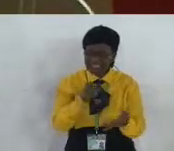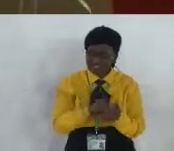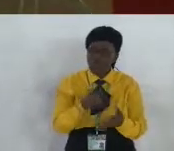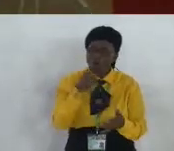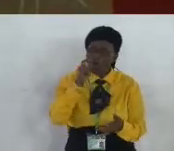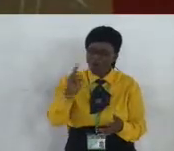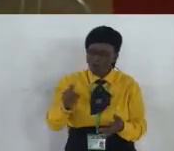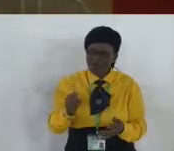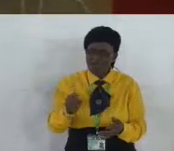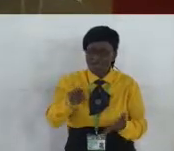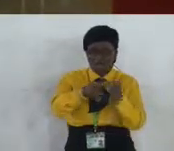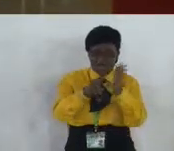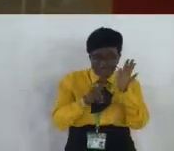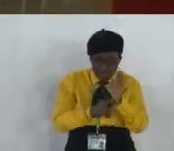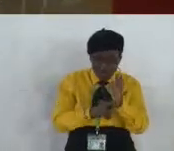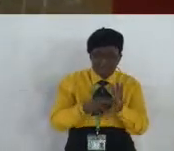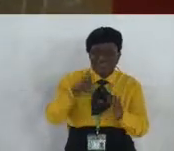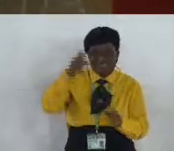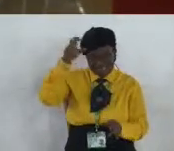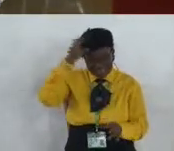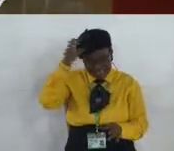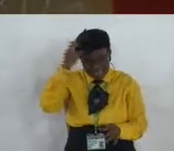report Satan to God.